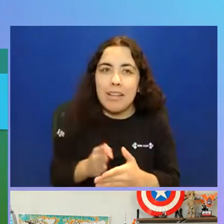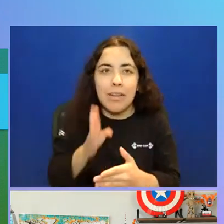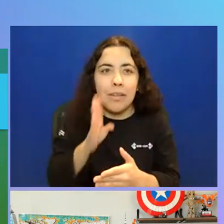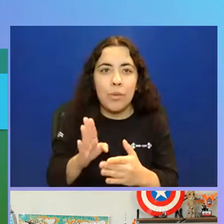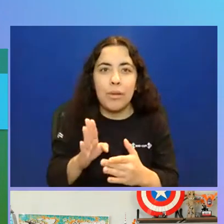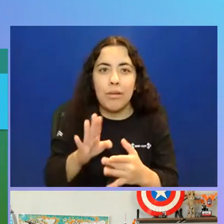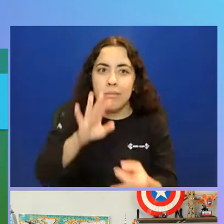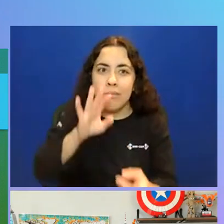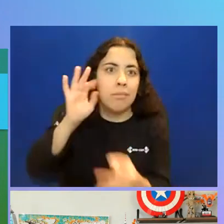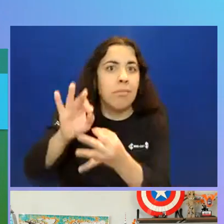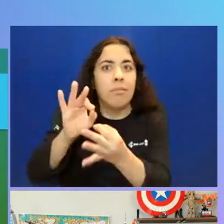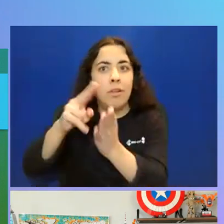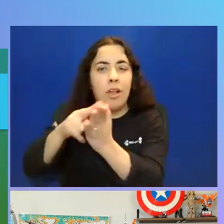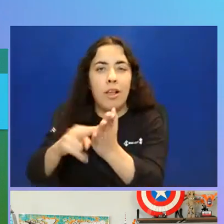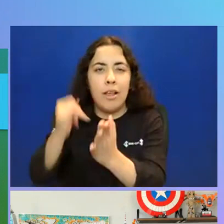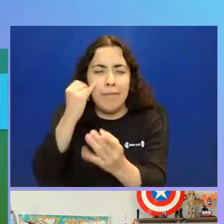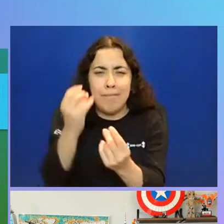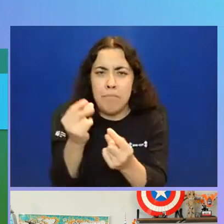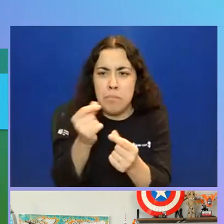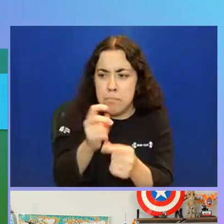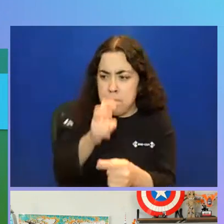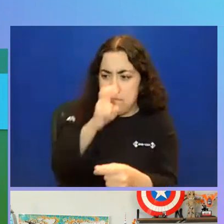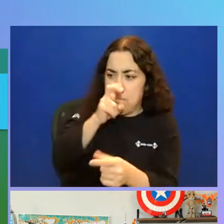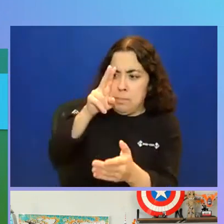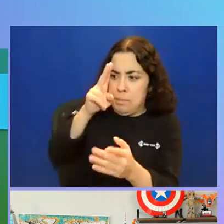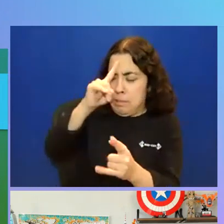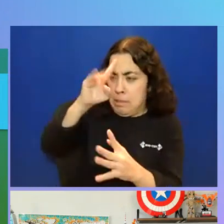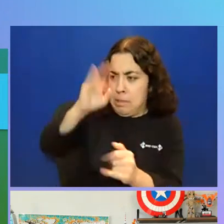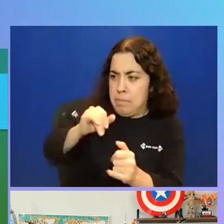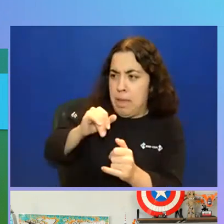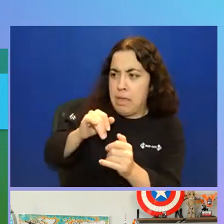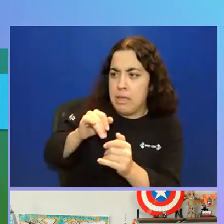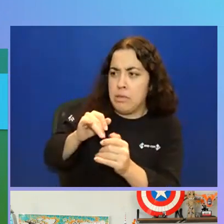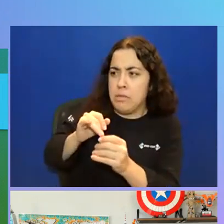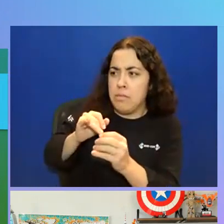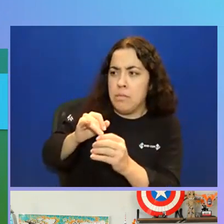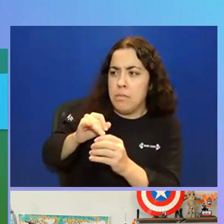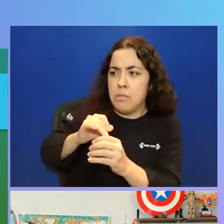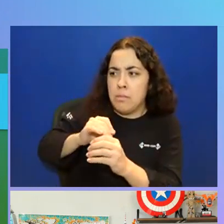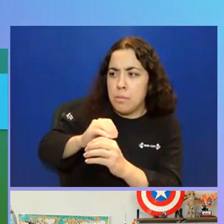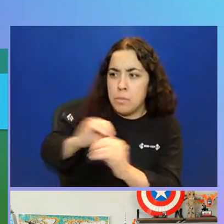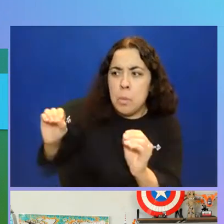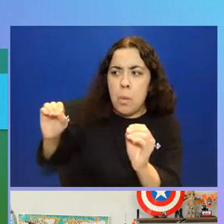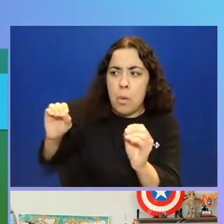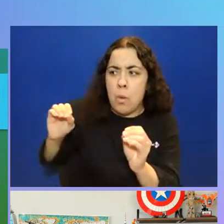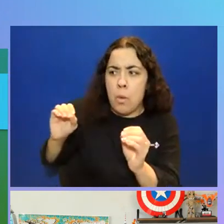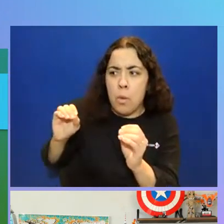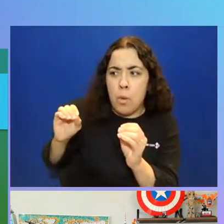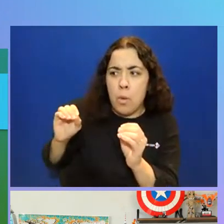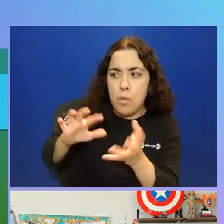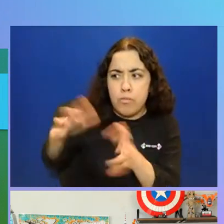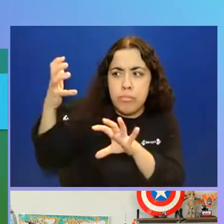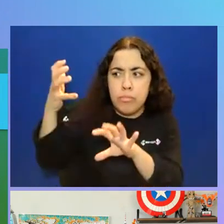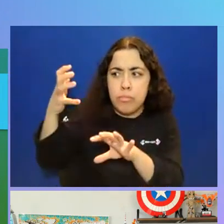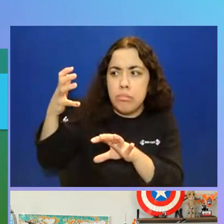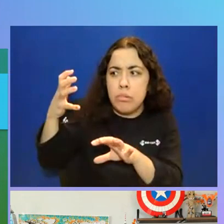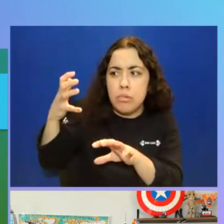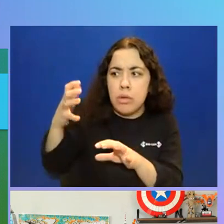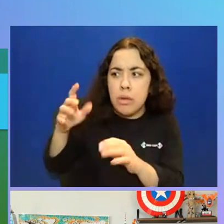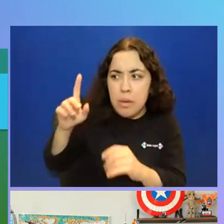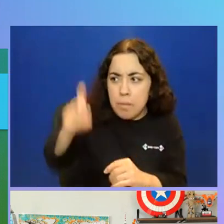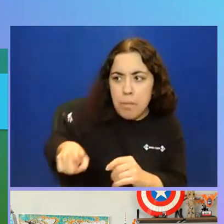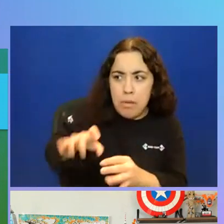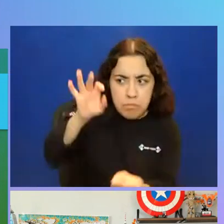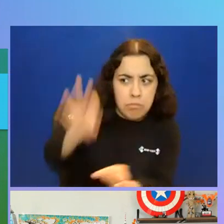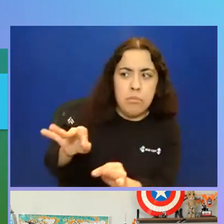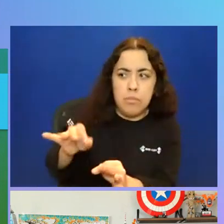come out of the gate expecting that they're going to be free of critical and serious and moderate bugs, and they're going to, if you find them, they're